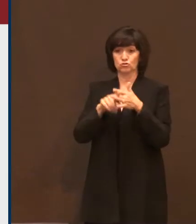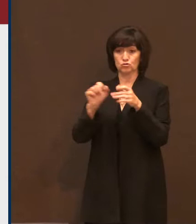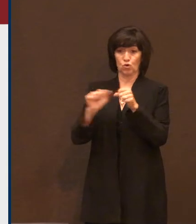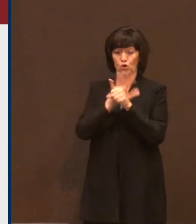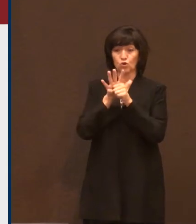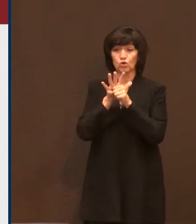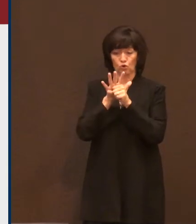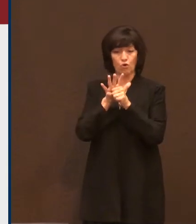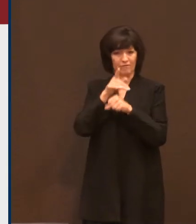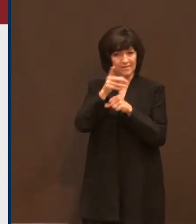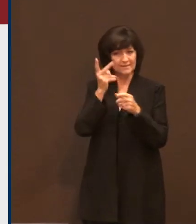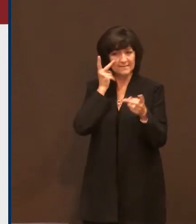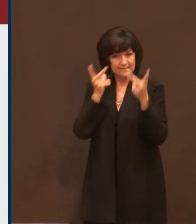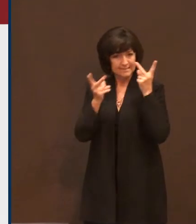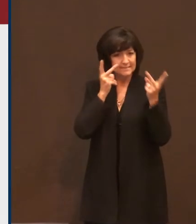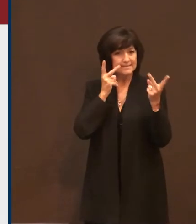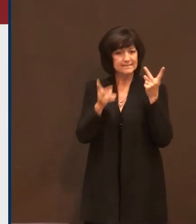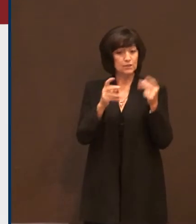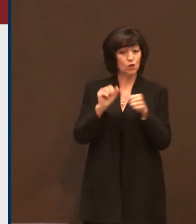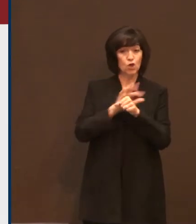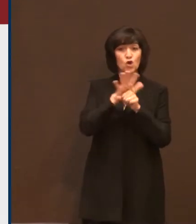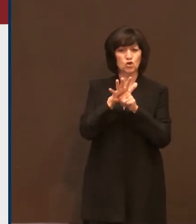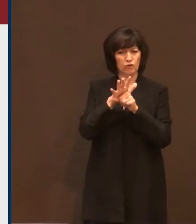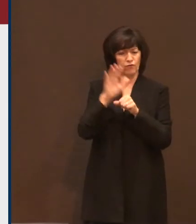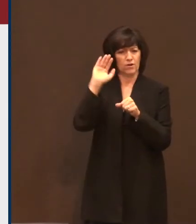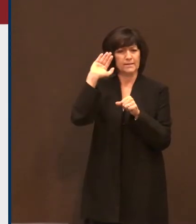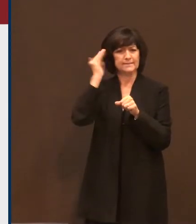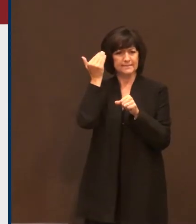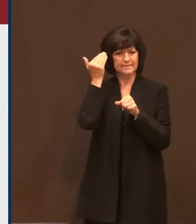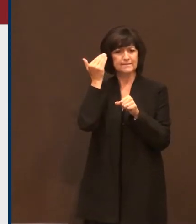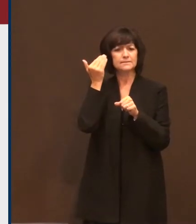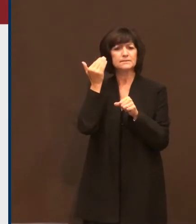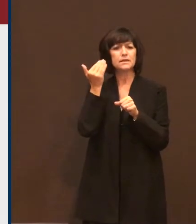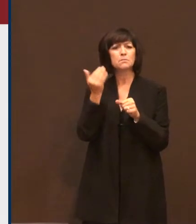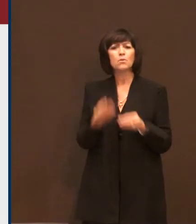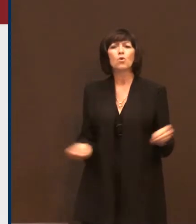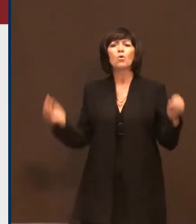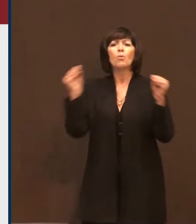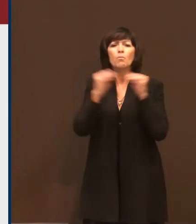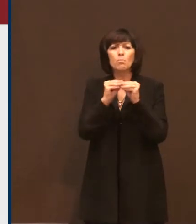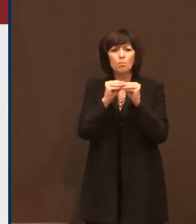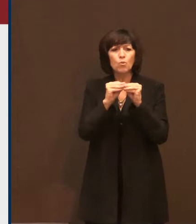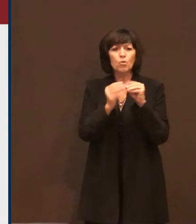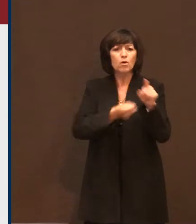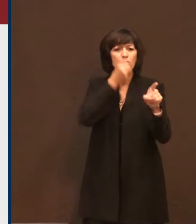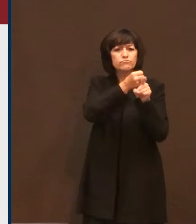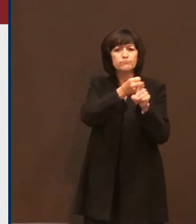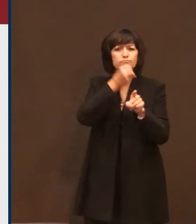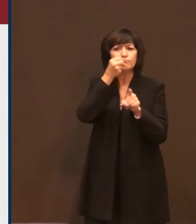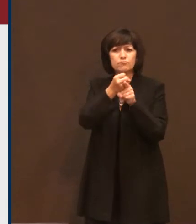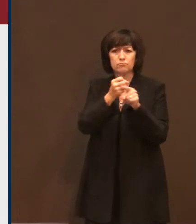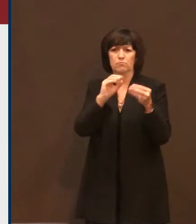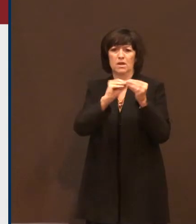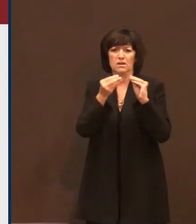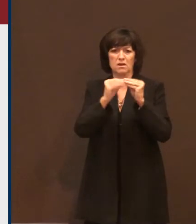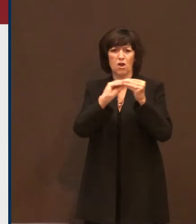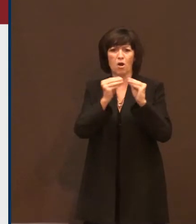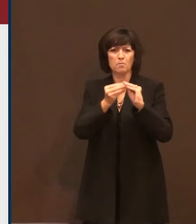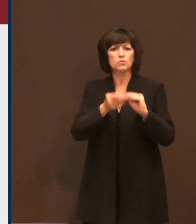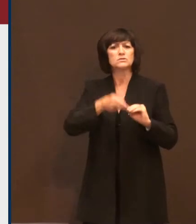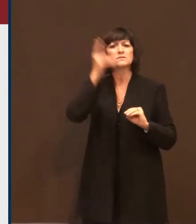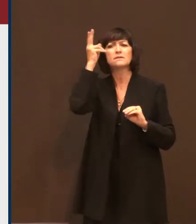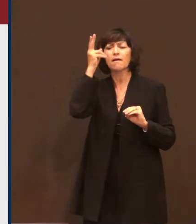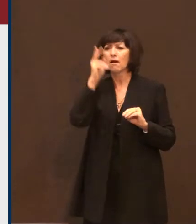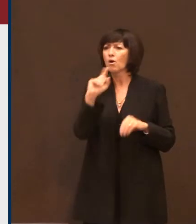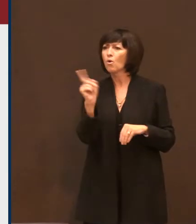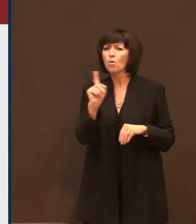pandemic has a disproportionate impact on our low-income Black and brown communities and communities